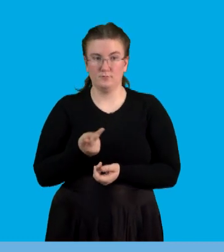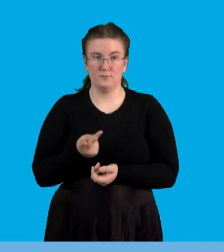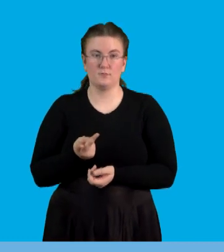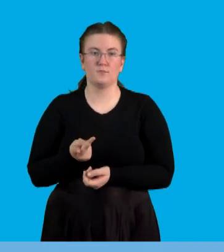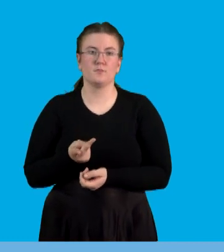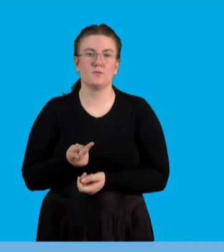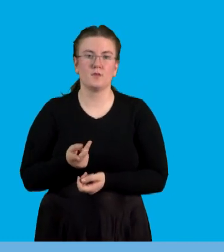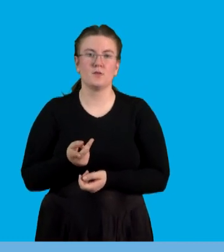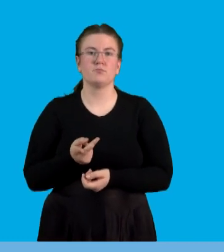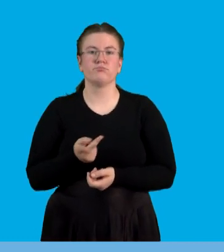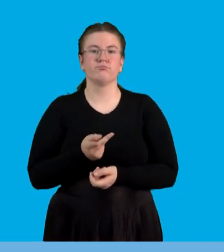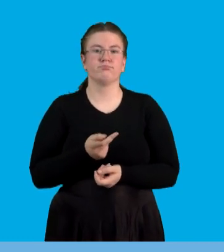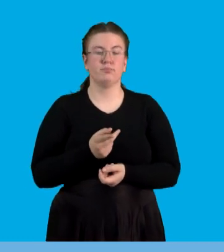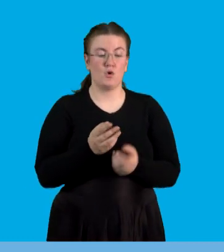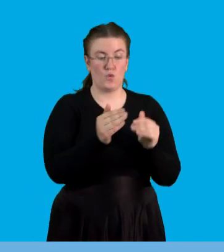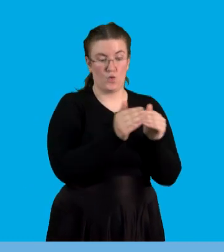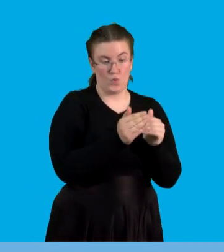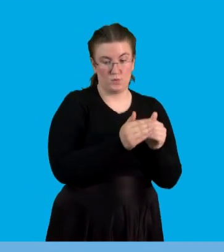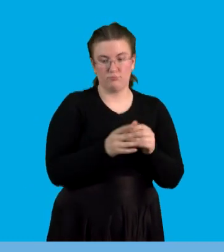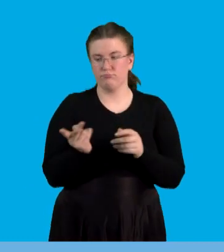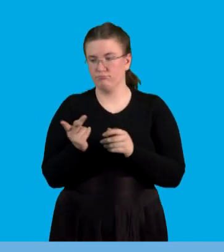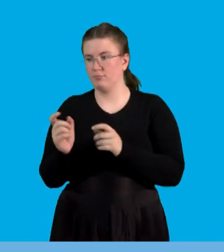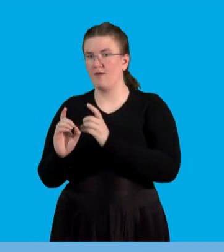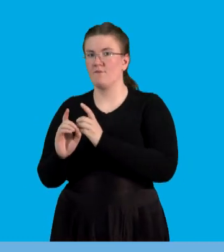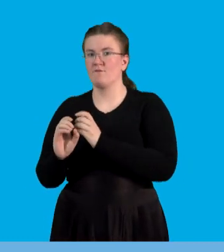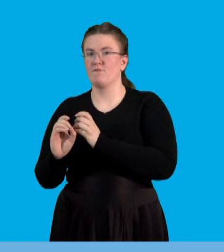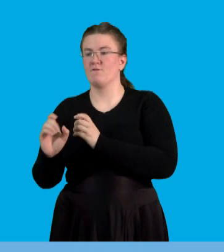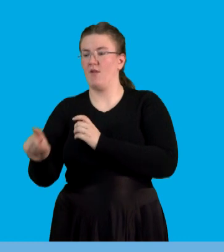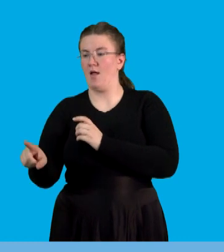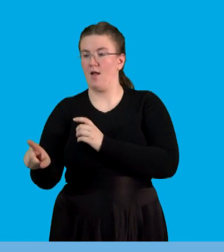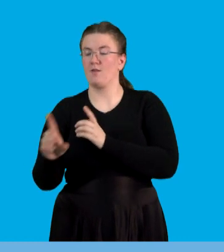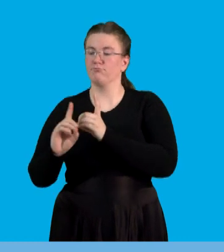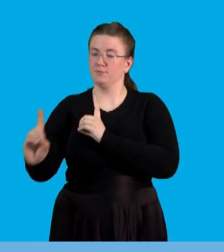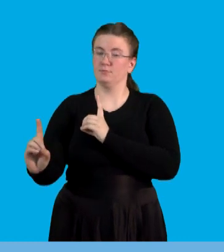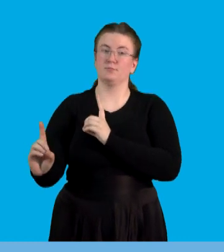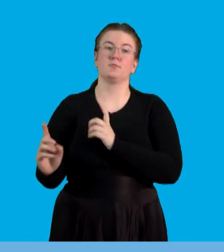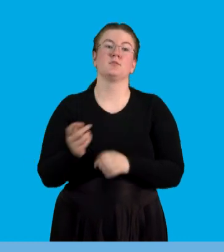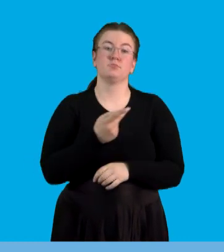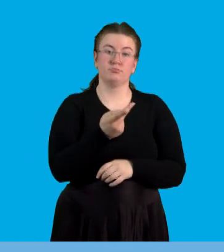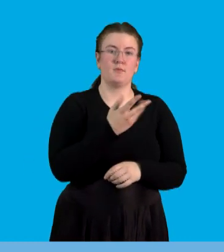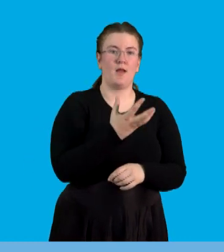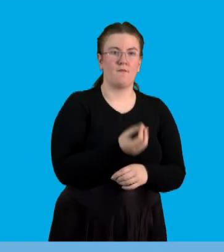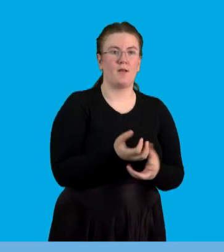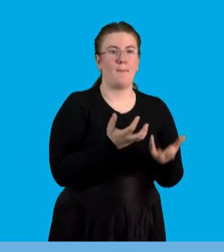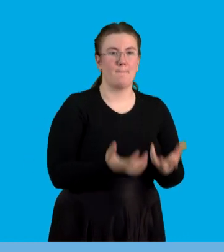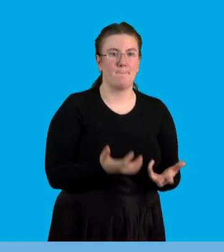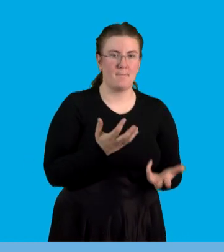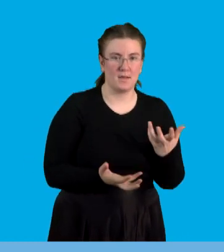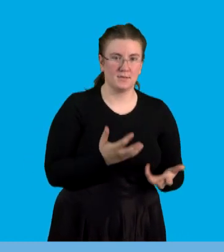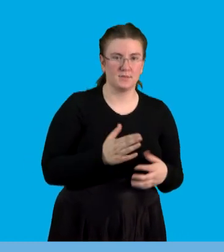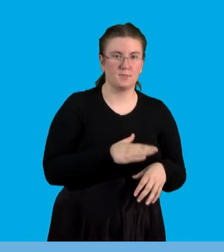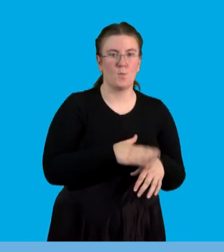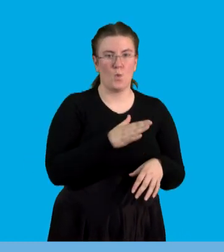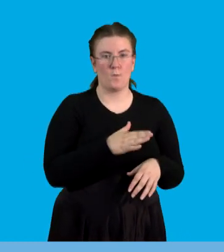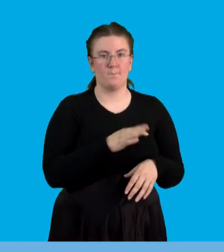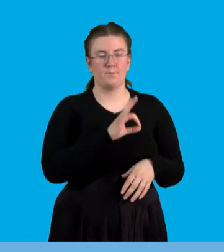than the force of attraction between these two objects, because these two objects have a greater mass as compared to these ones. So